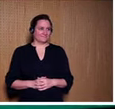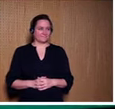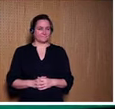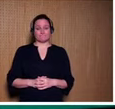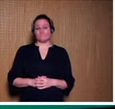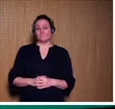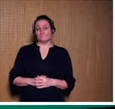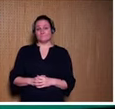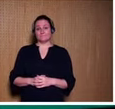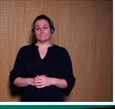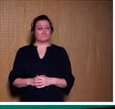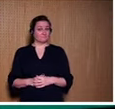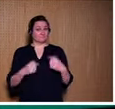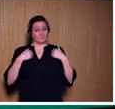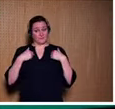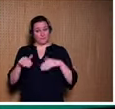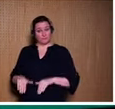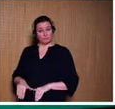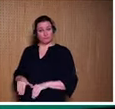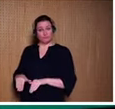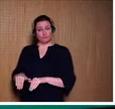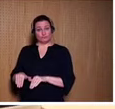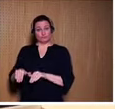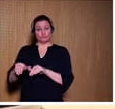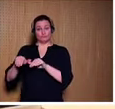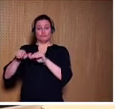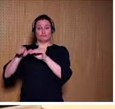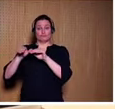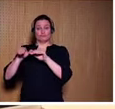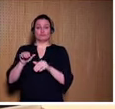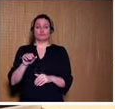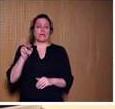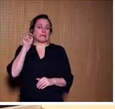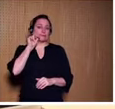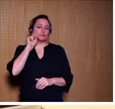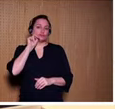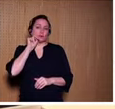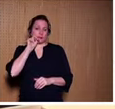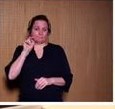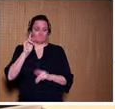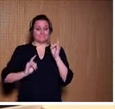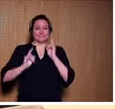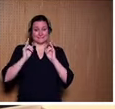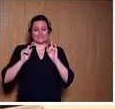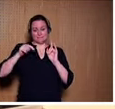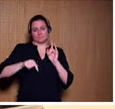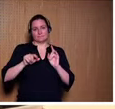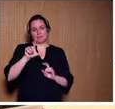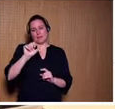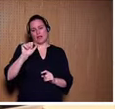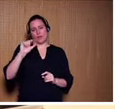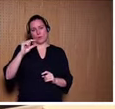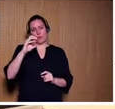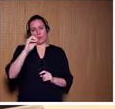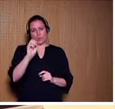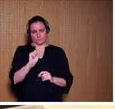As a child, I grew up in one of the most rural parts of Lagos, Nigeria, where the only future envisioned for a